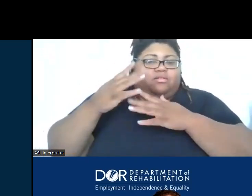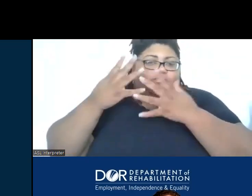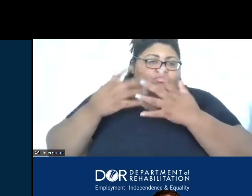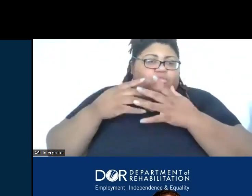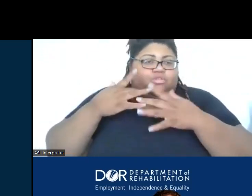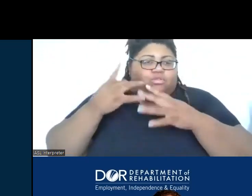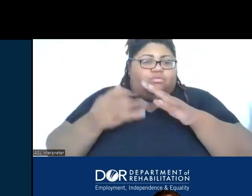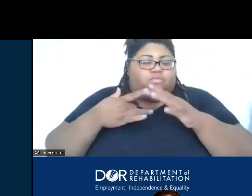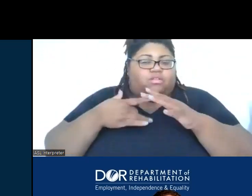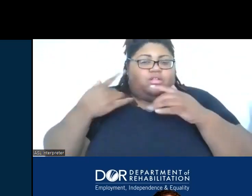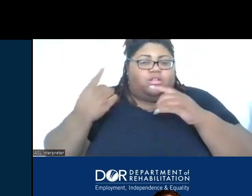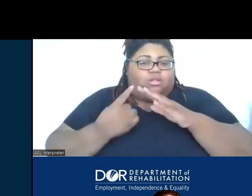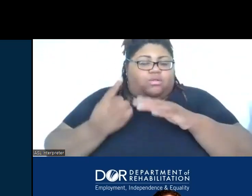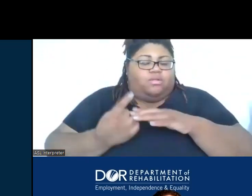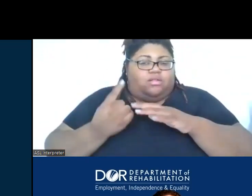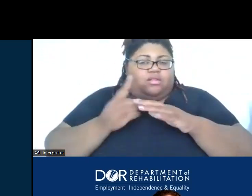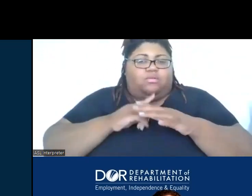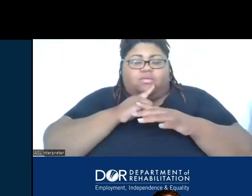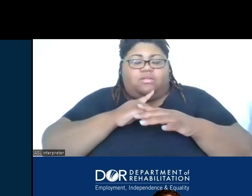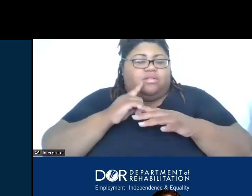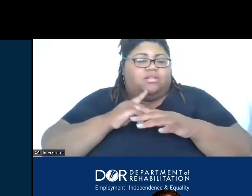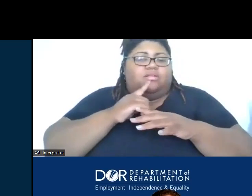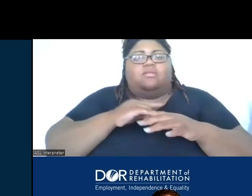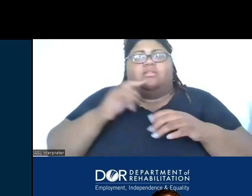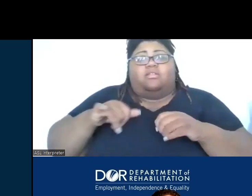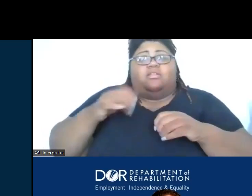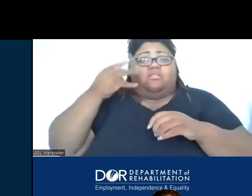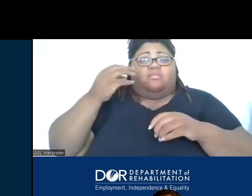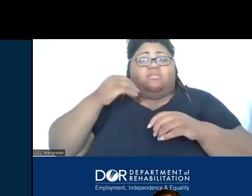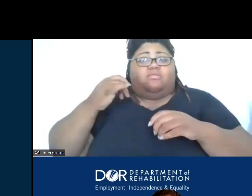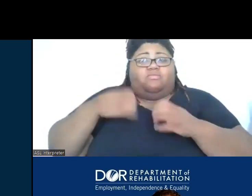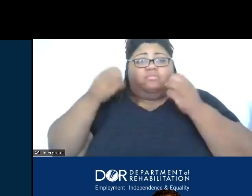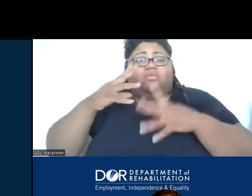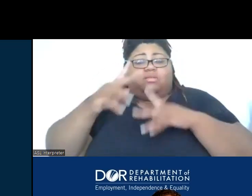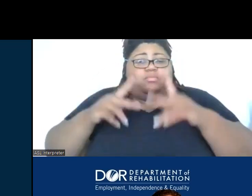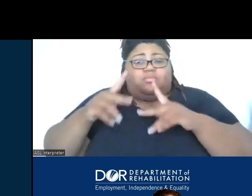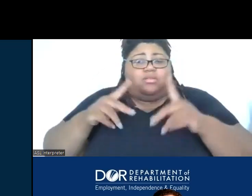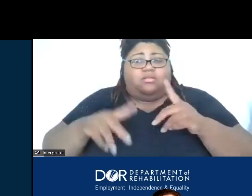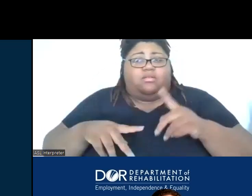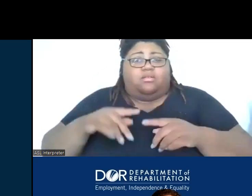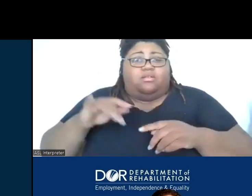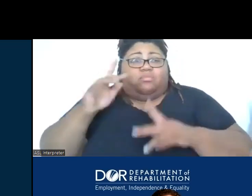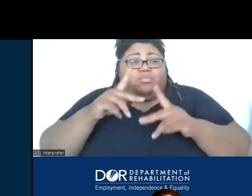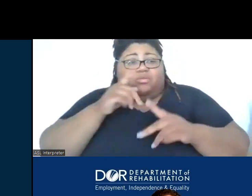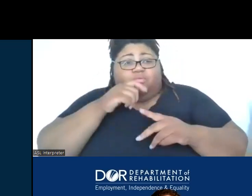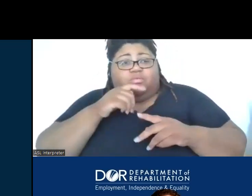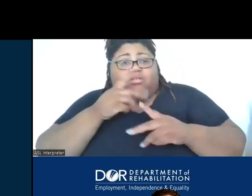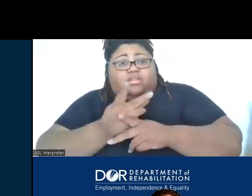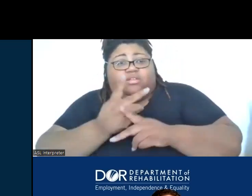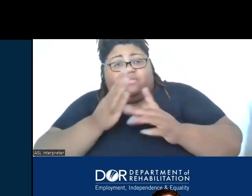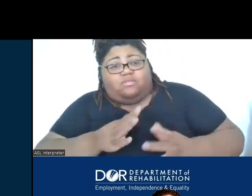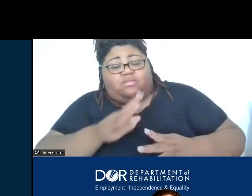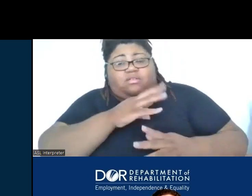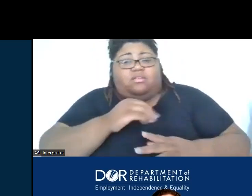for many people, especially as both individuals and caregivers are all getting COVID at